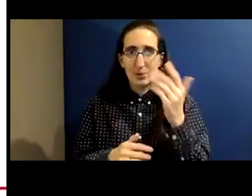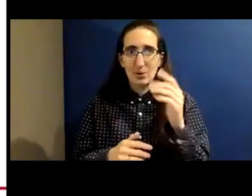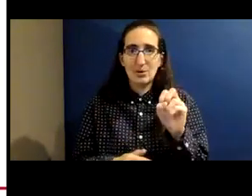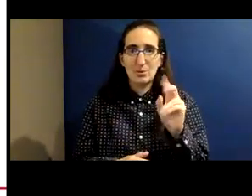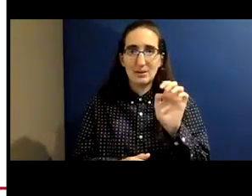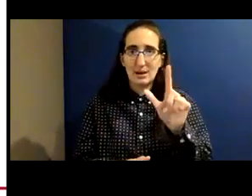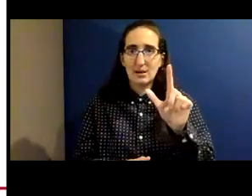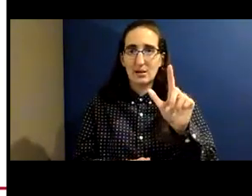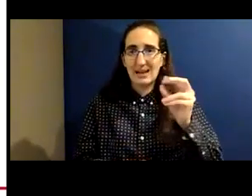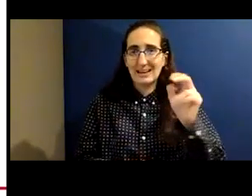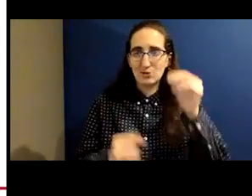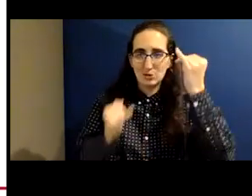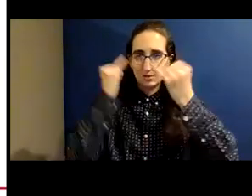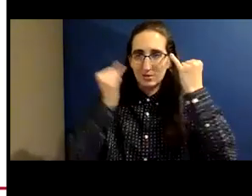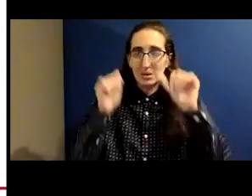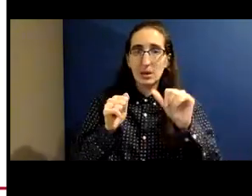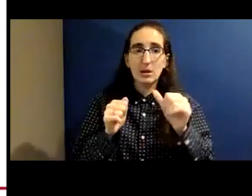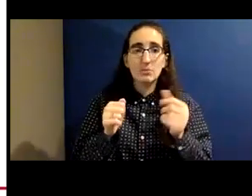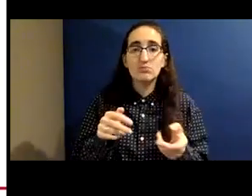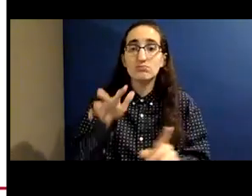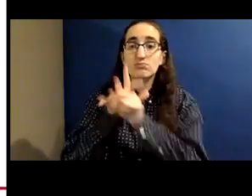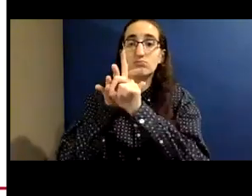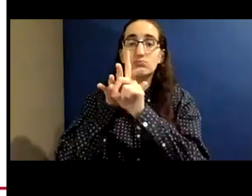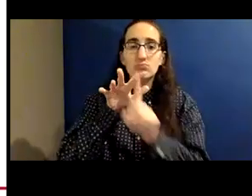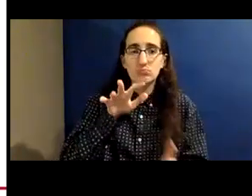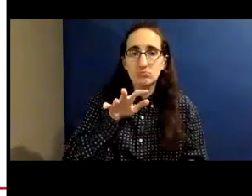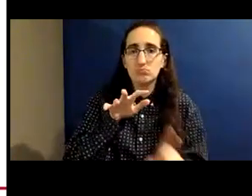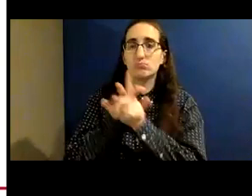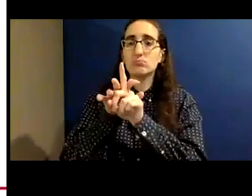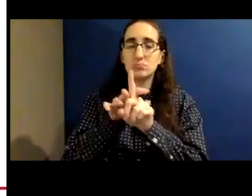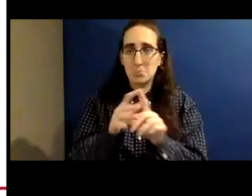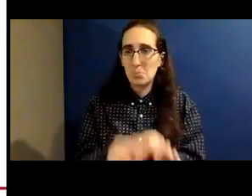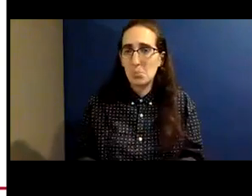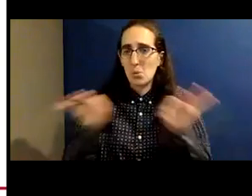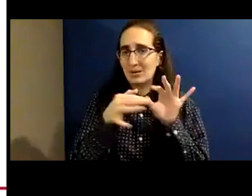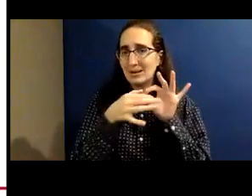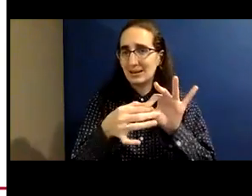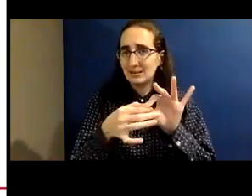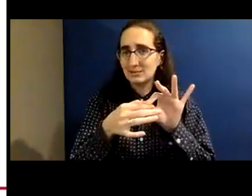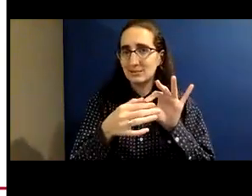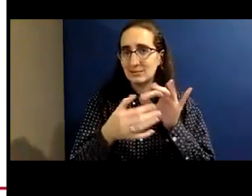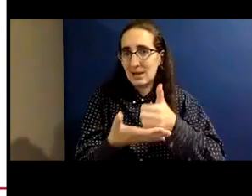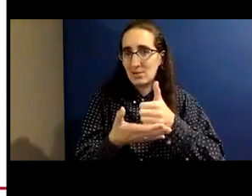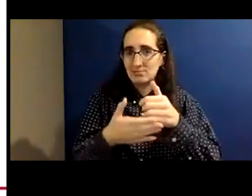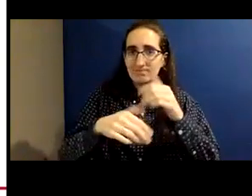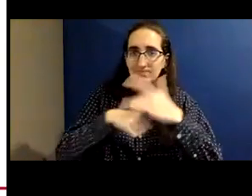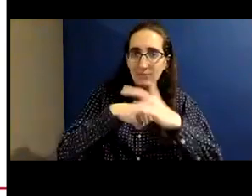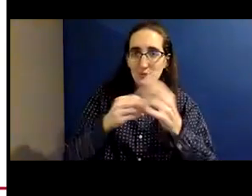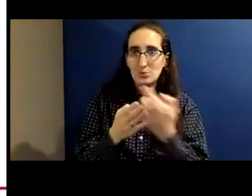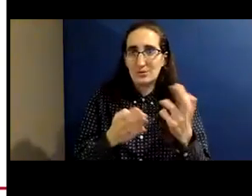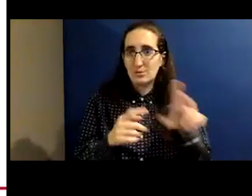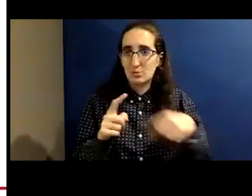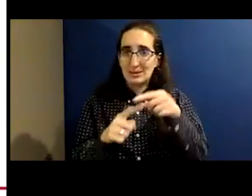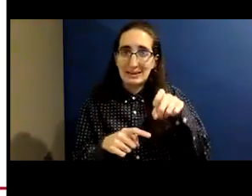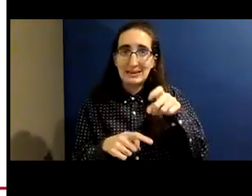suicidal ideation can ebb and flow, and so it's important that we connect students to the help when they need it. And